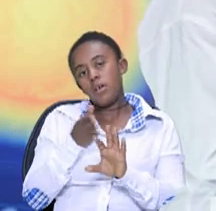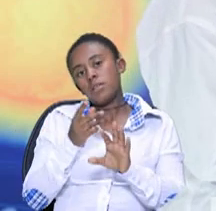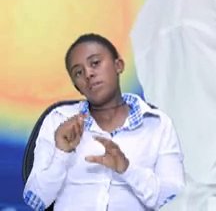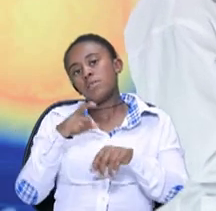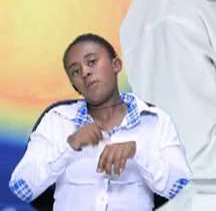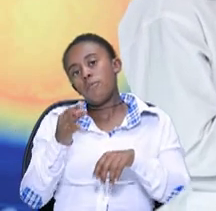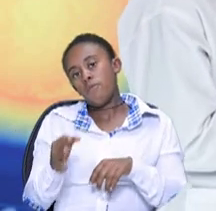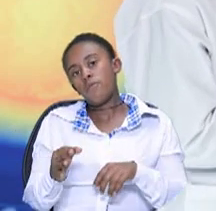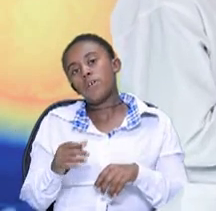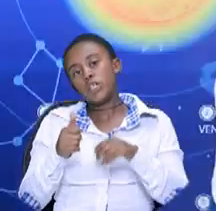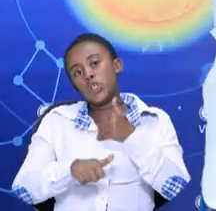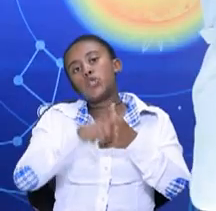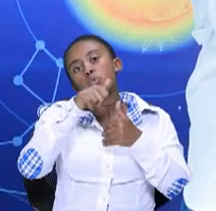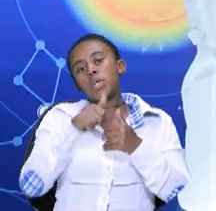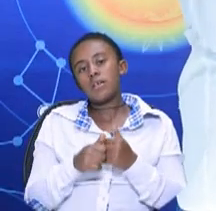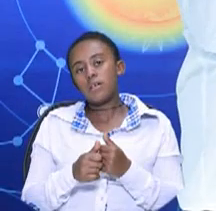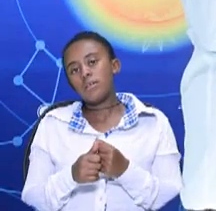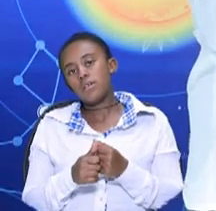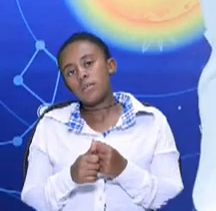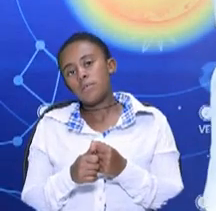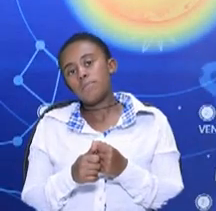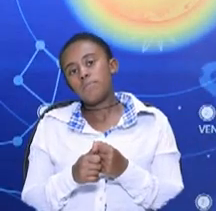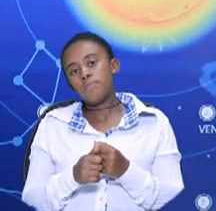of injury,